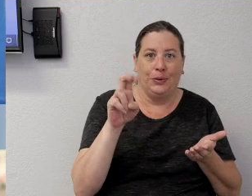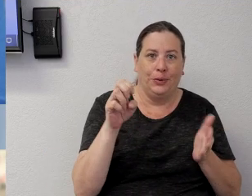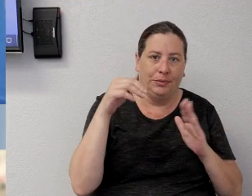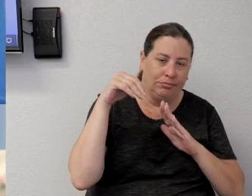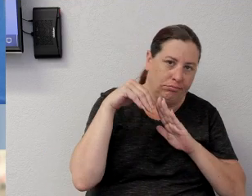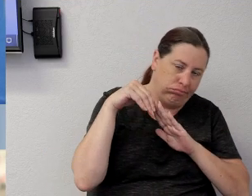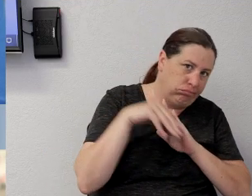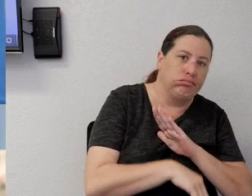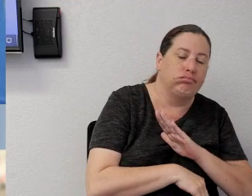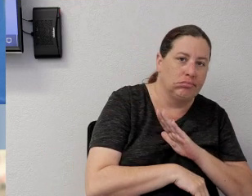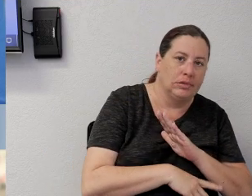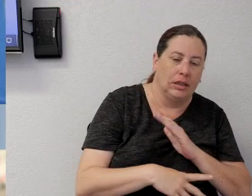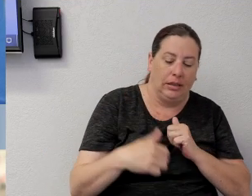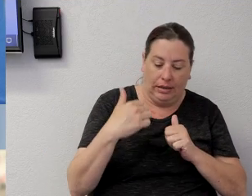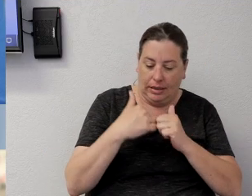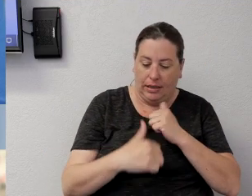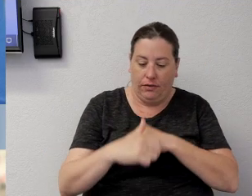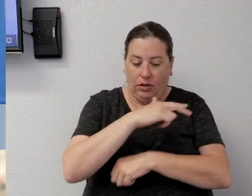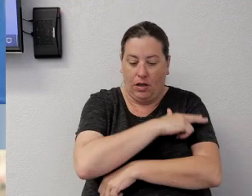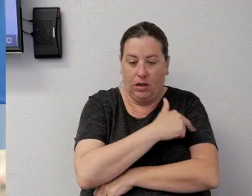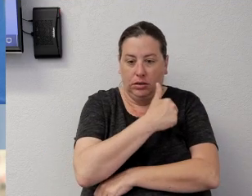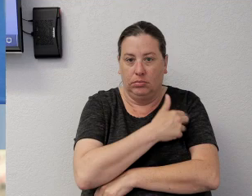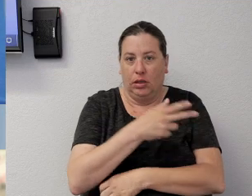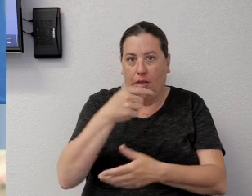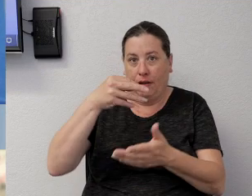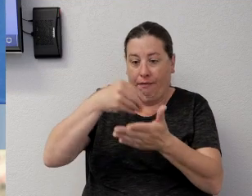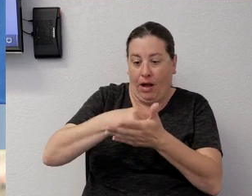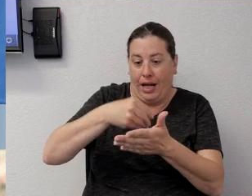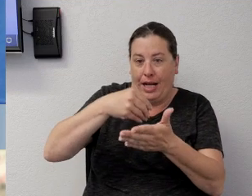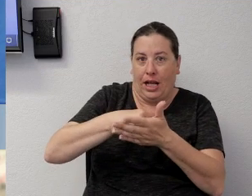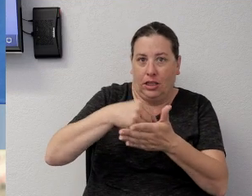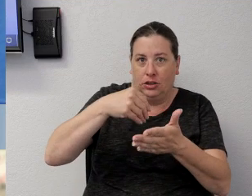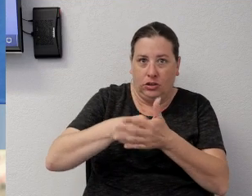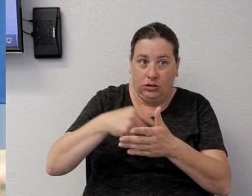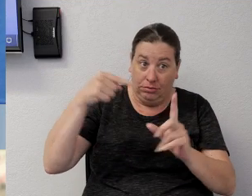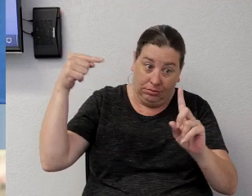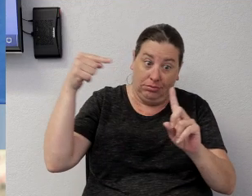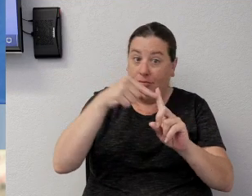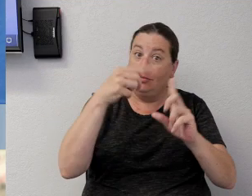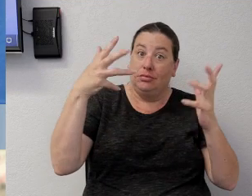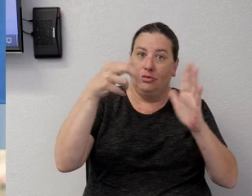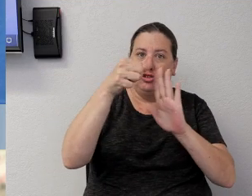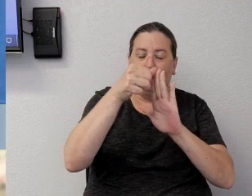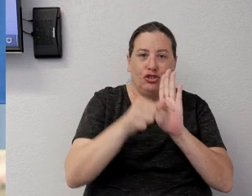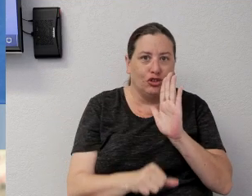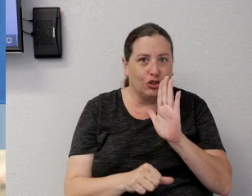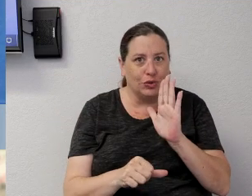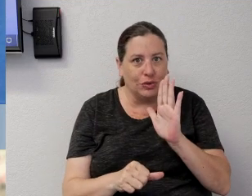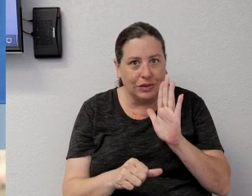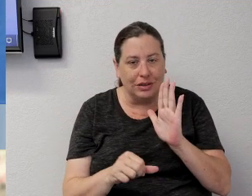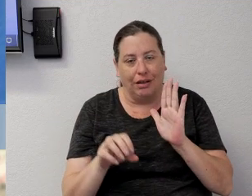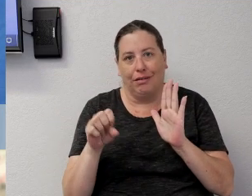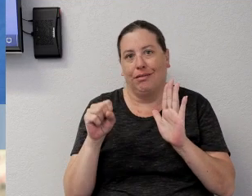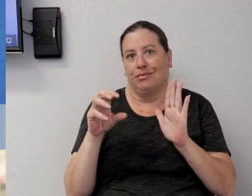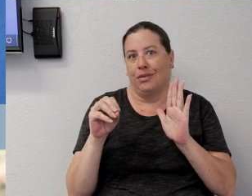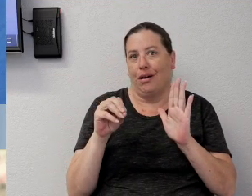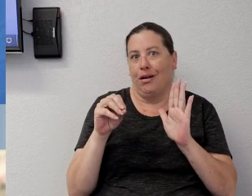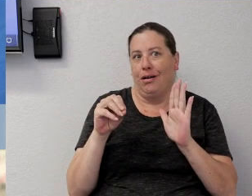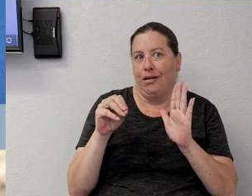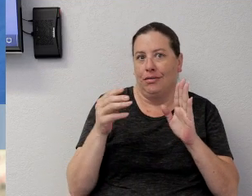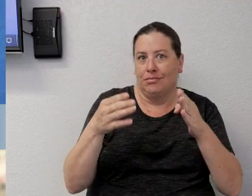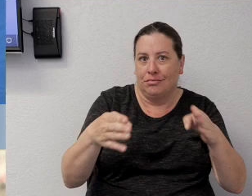hospital, the financial engine of a hospital is surgery, without a doubt. And to have closed